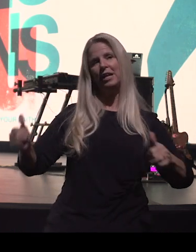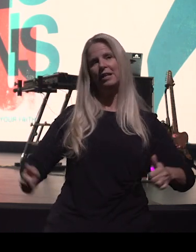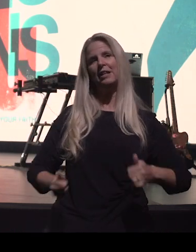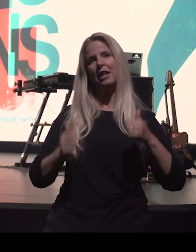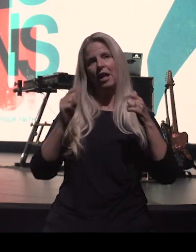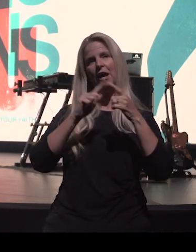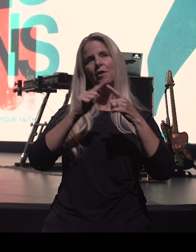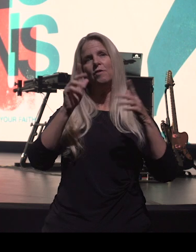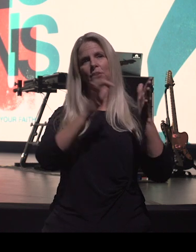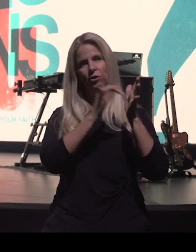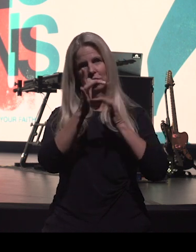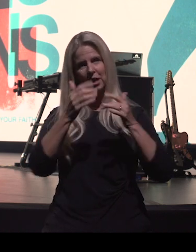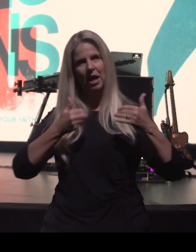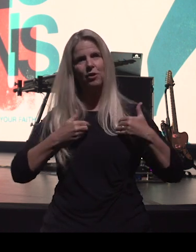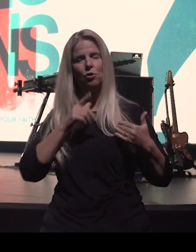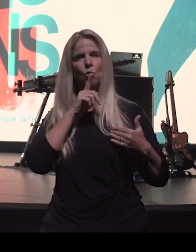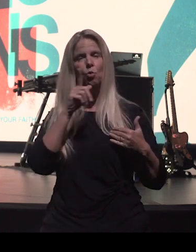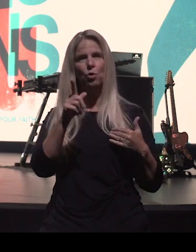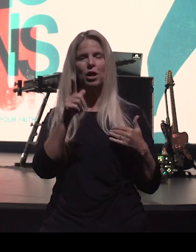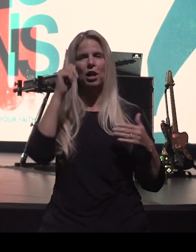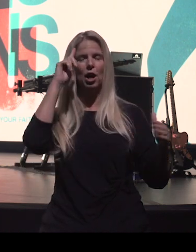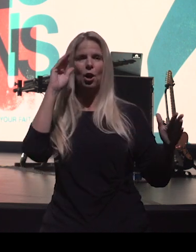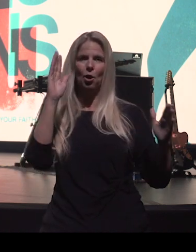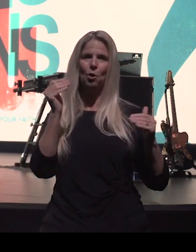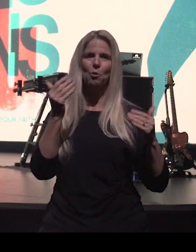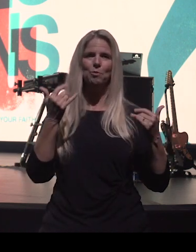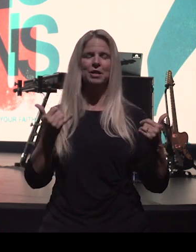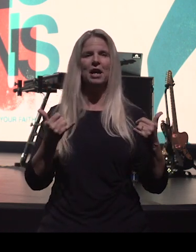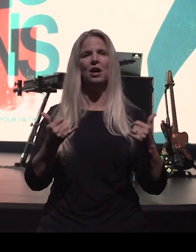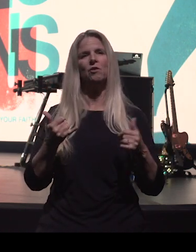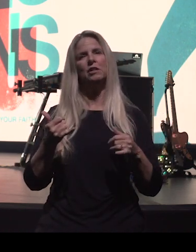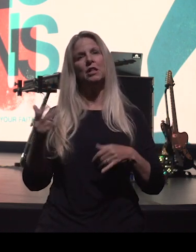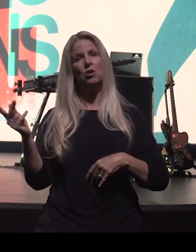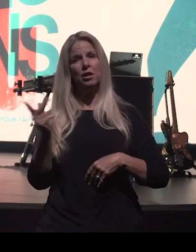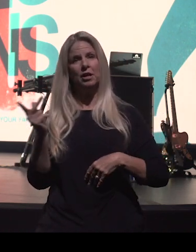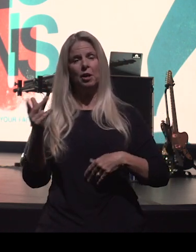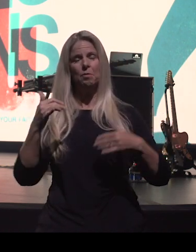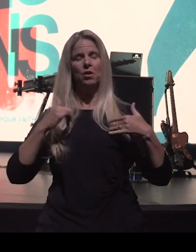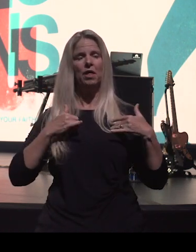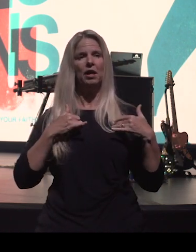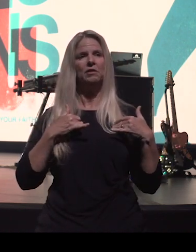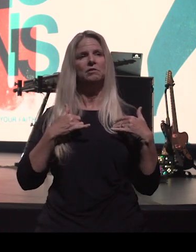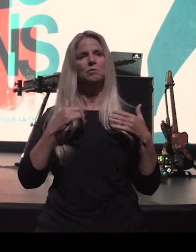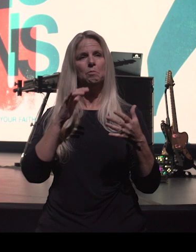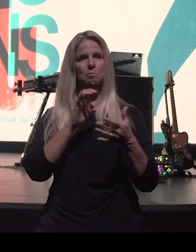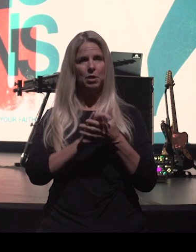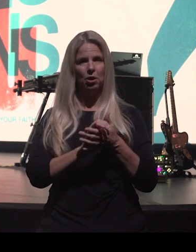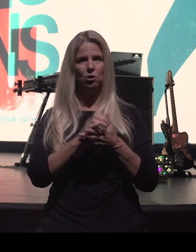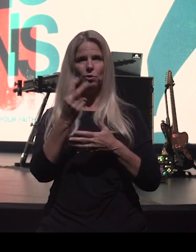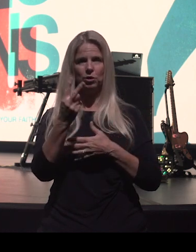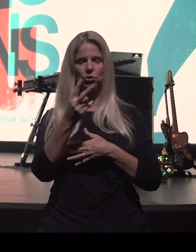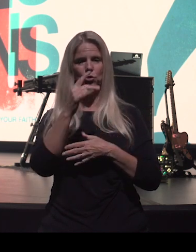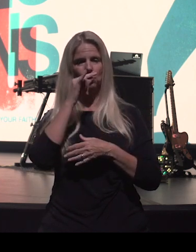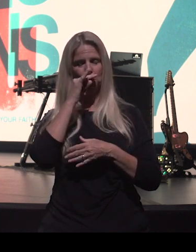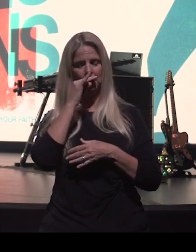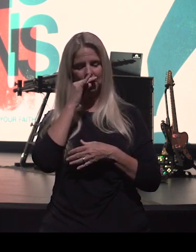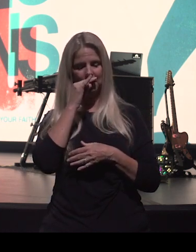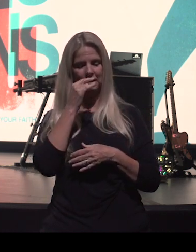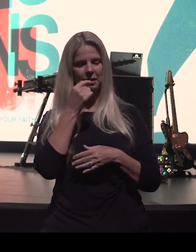hope. I could tell you about the couple I met that is married, has two young kids, and they told me